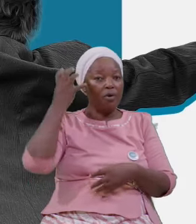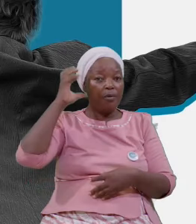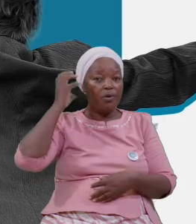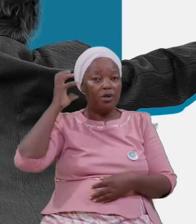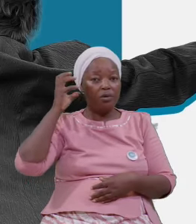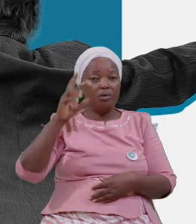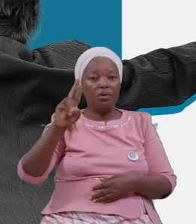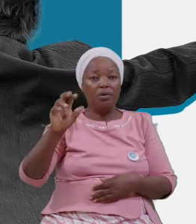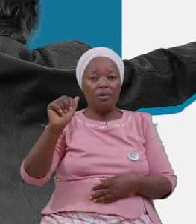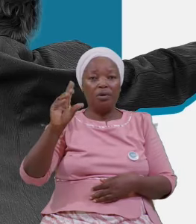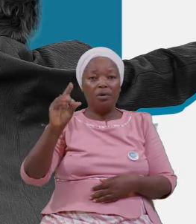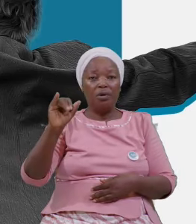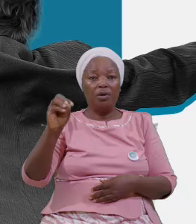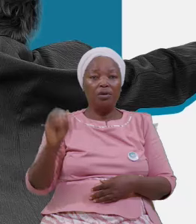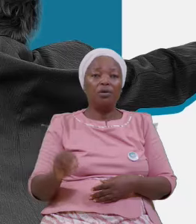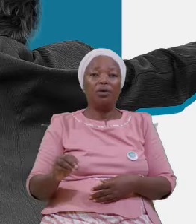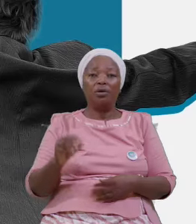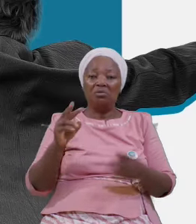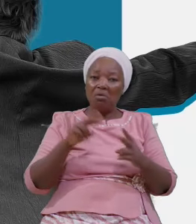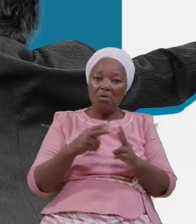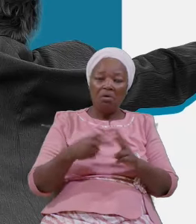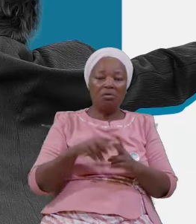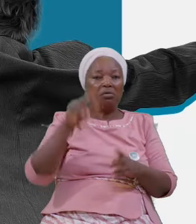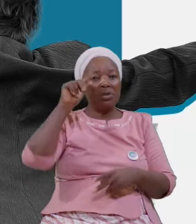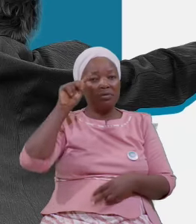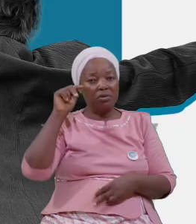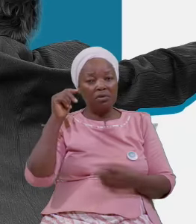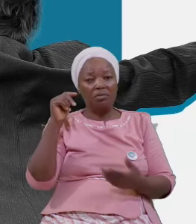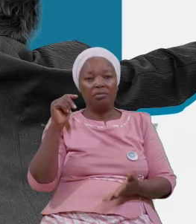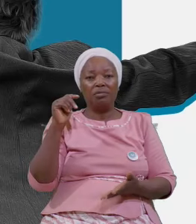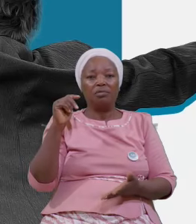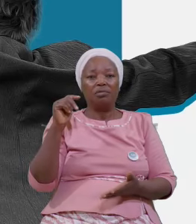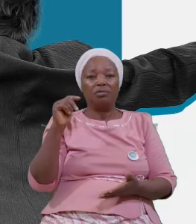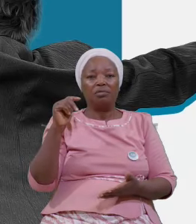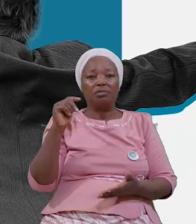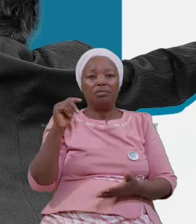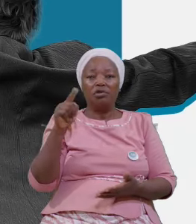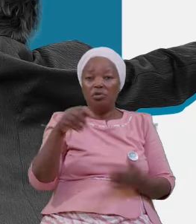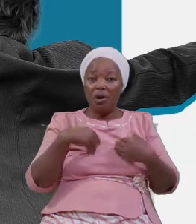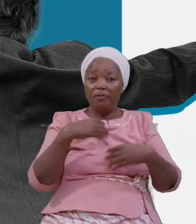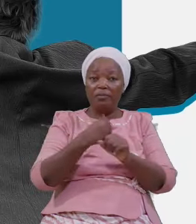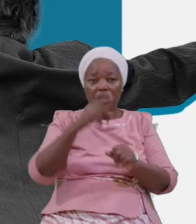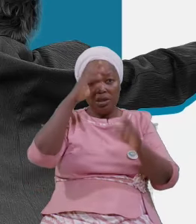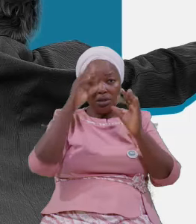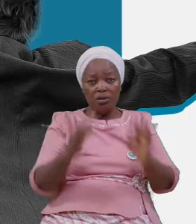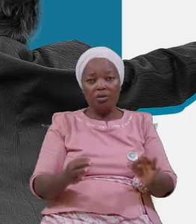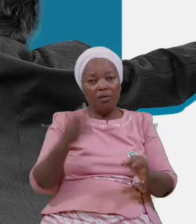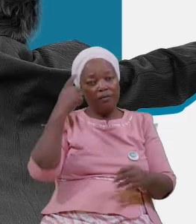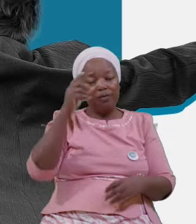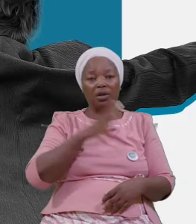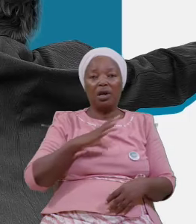the television, you have made decision for Christ,